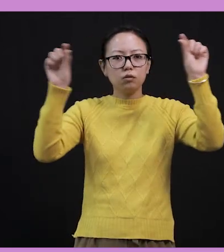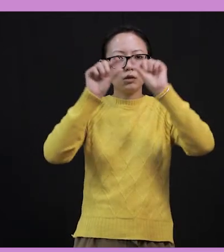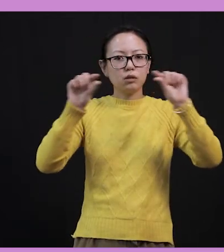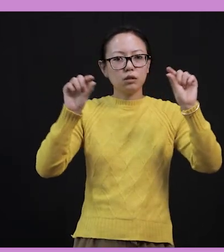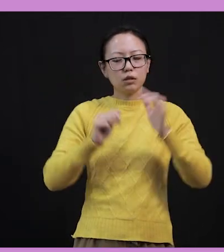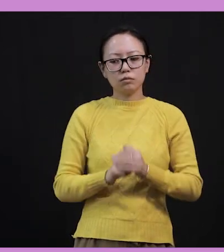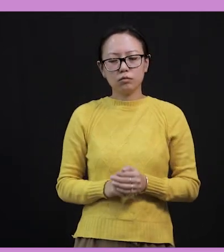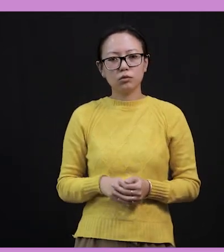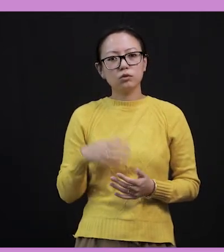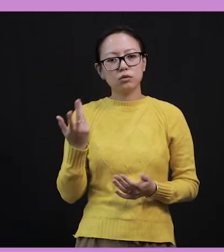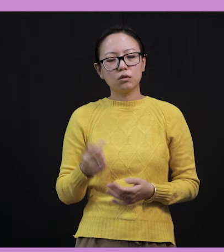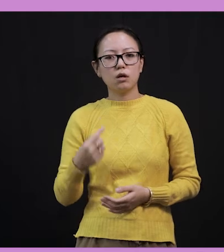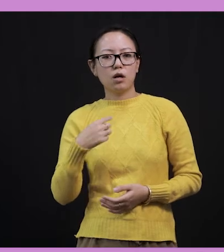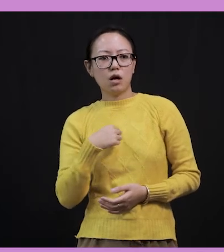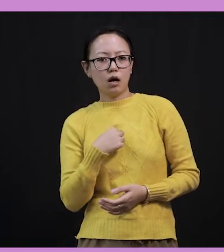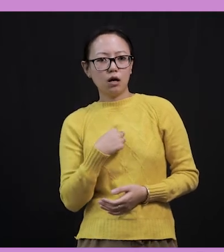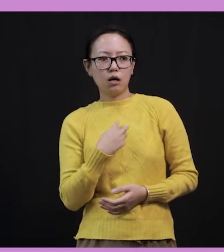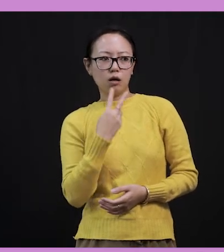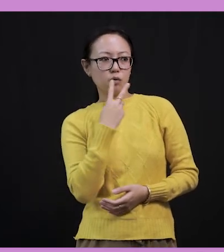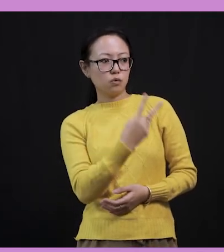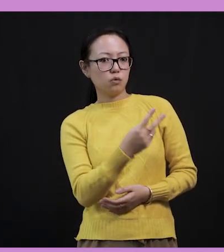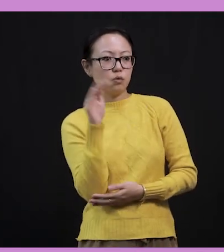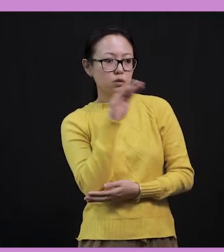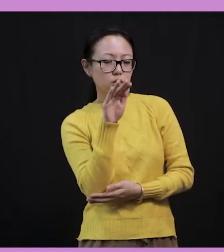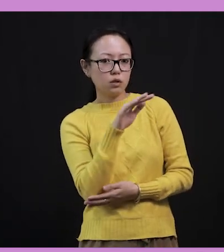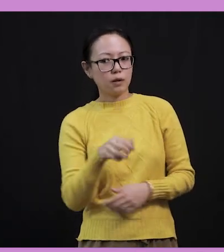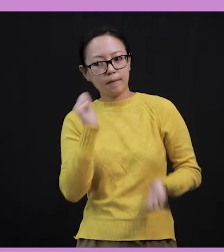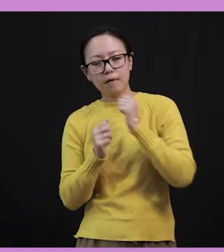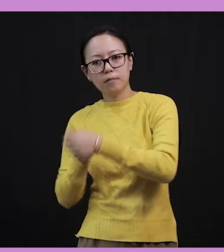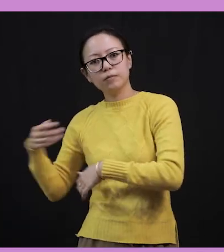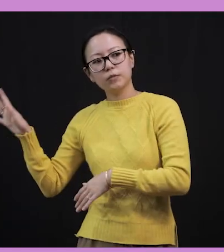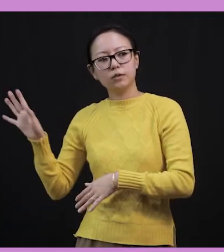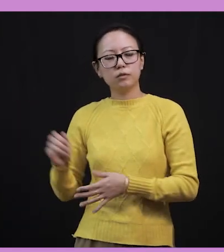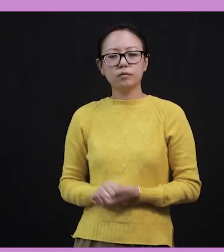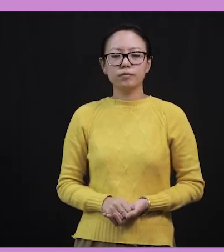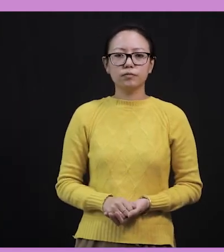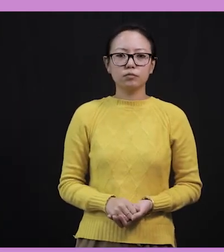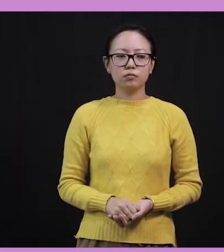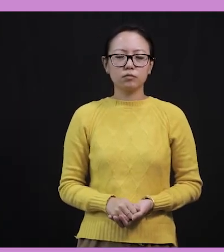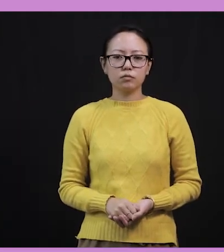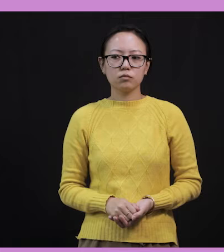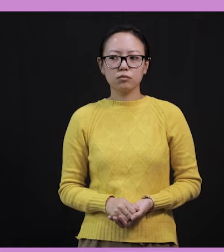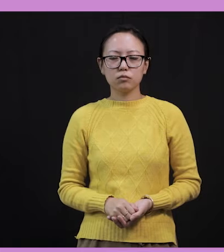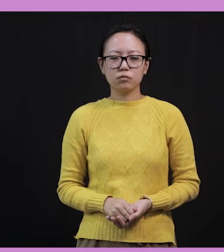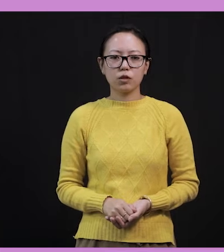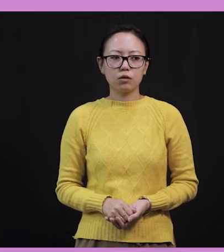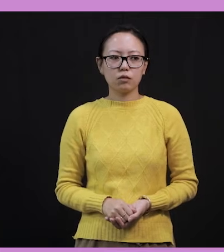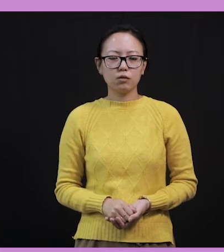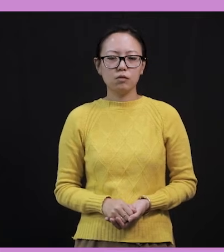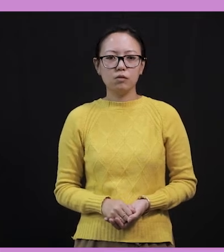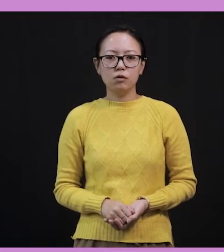ran away. So whenever you see something which is dangerous and something that you don't enjoy, what do? You run away. And